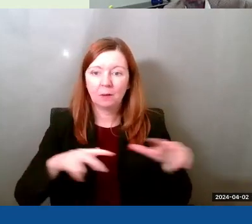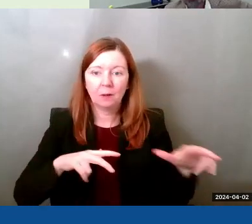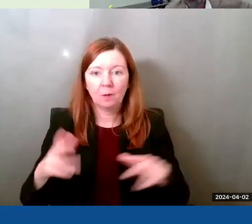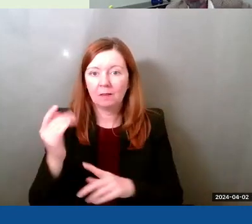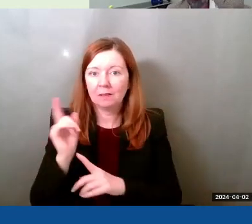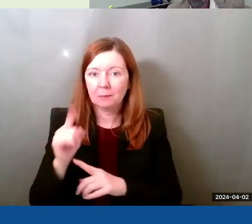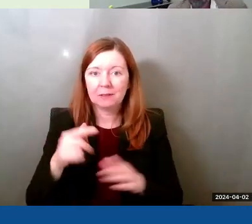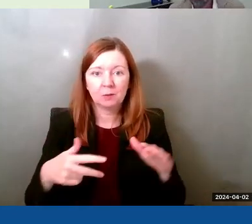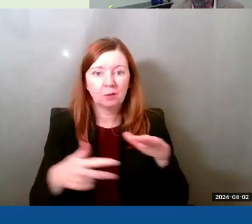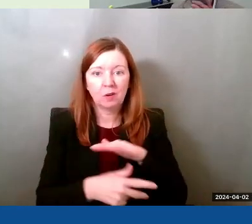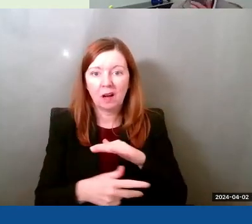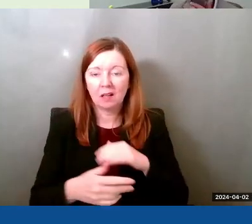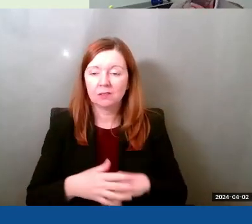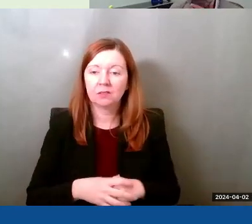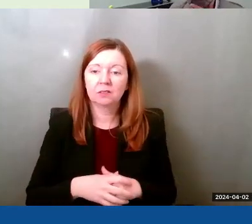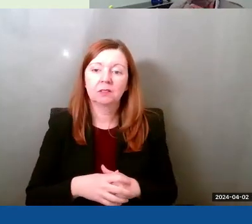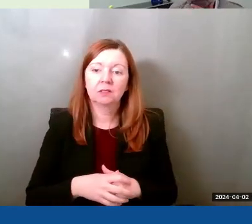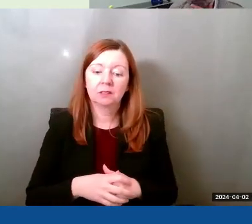to a garage.